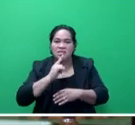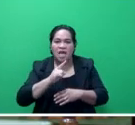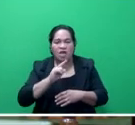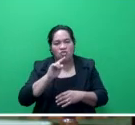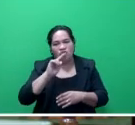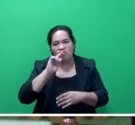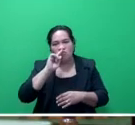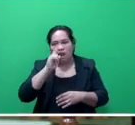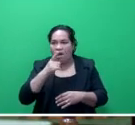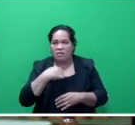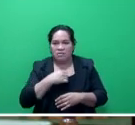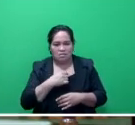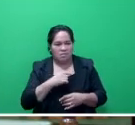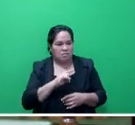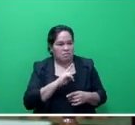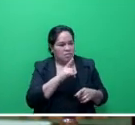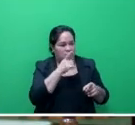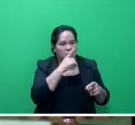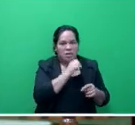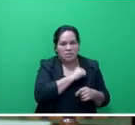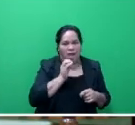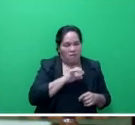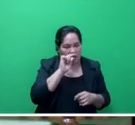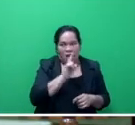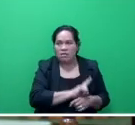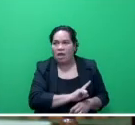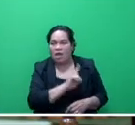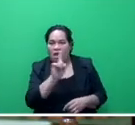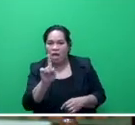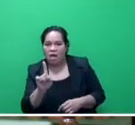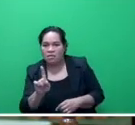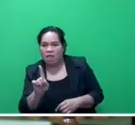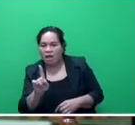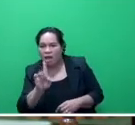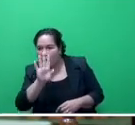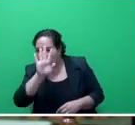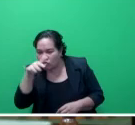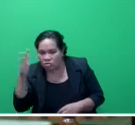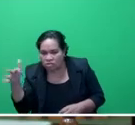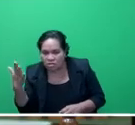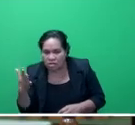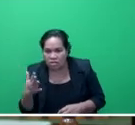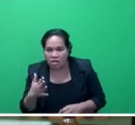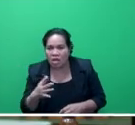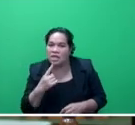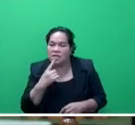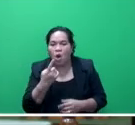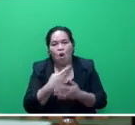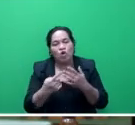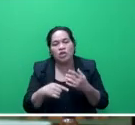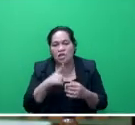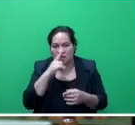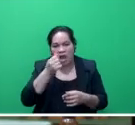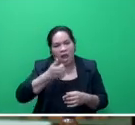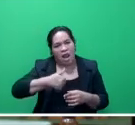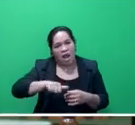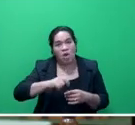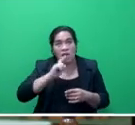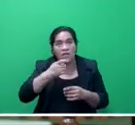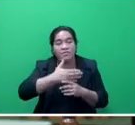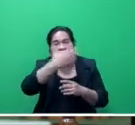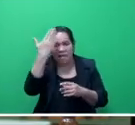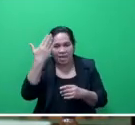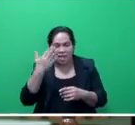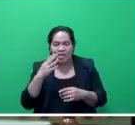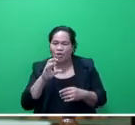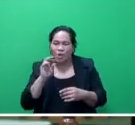a quarantine clearance. Quarantine clearance under the existing laws says you can only do it in daylight hours. So all of that will be removed. None of the ports